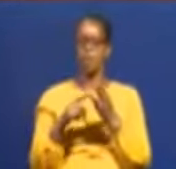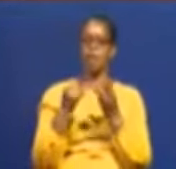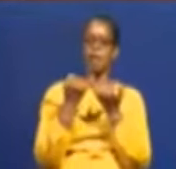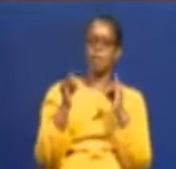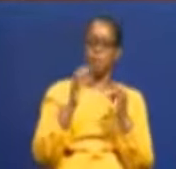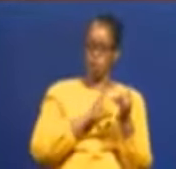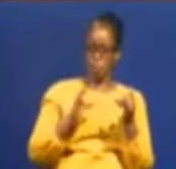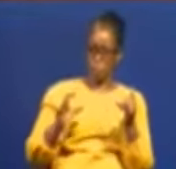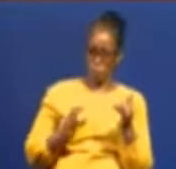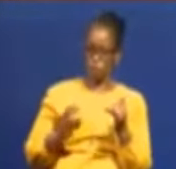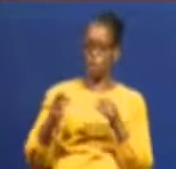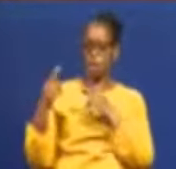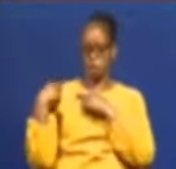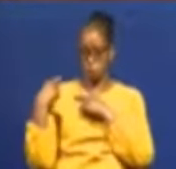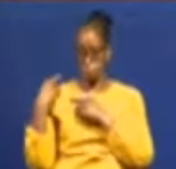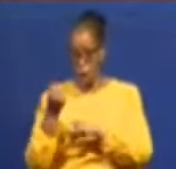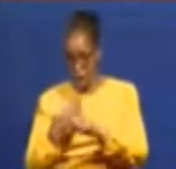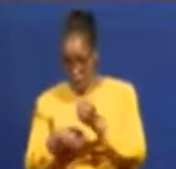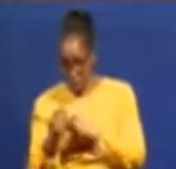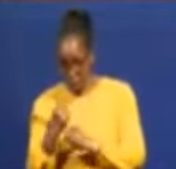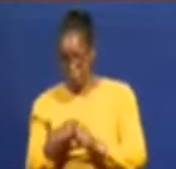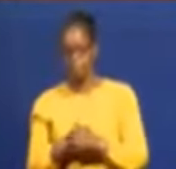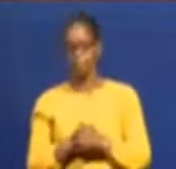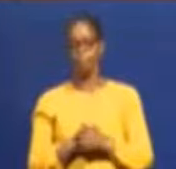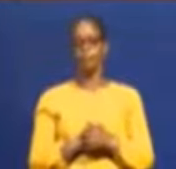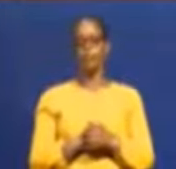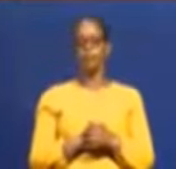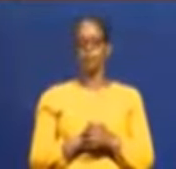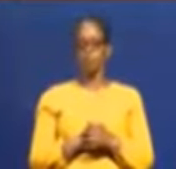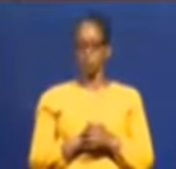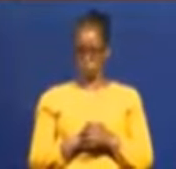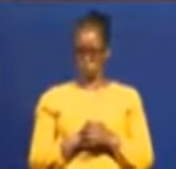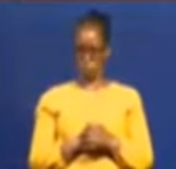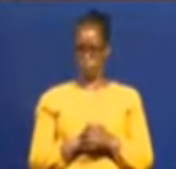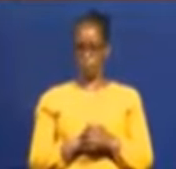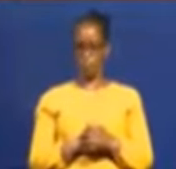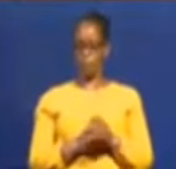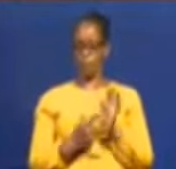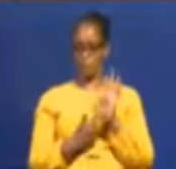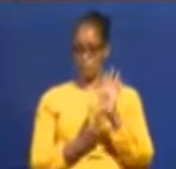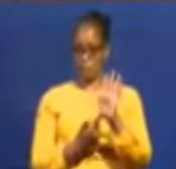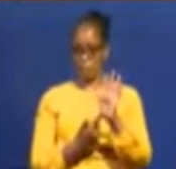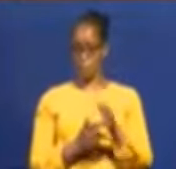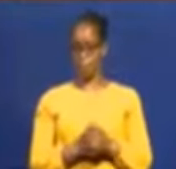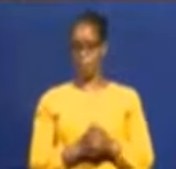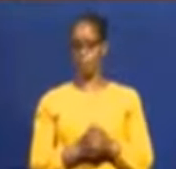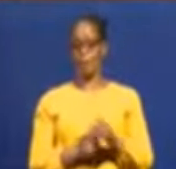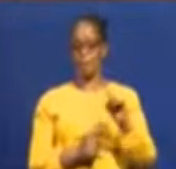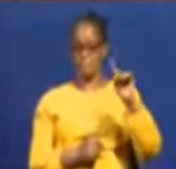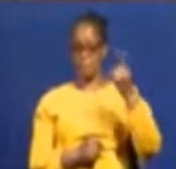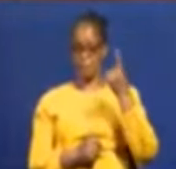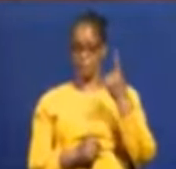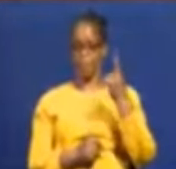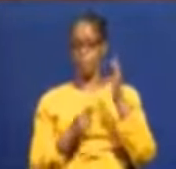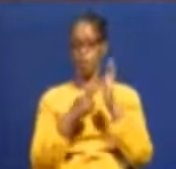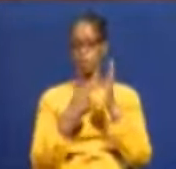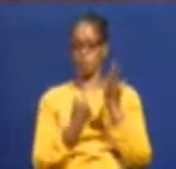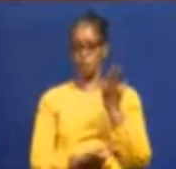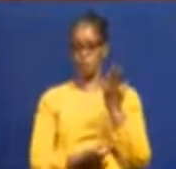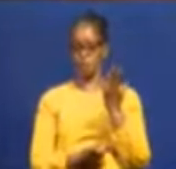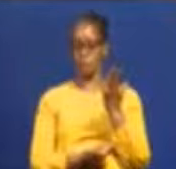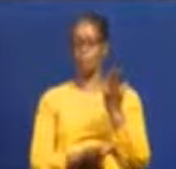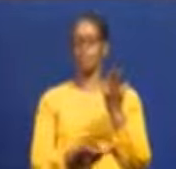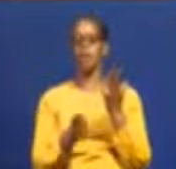holders of independent offices. And by way of example, Honorable Speaker, the very first resolution there is that we needed an